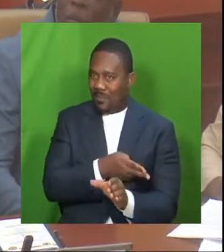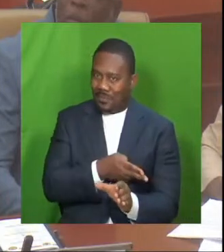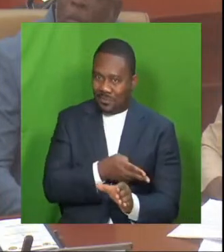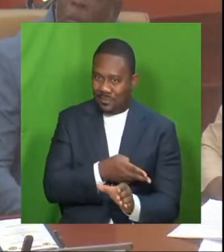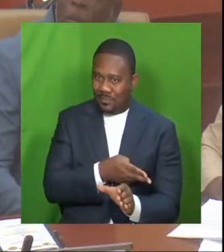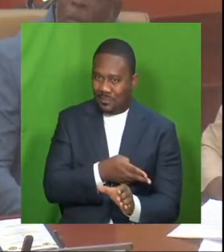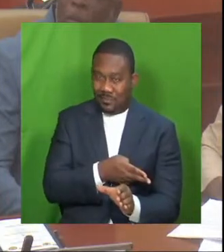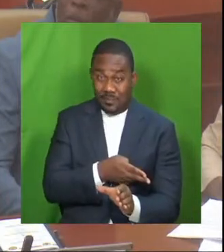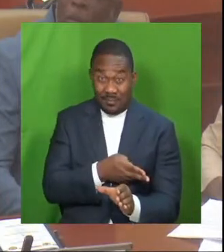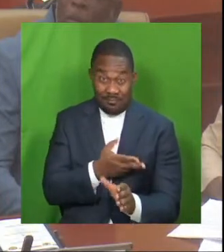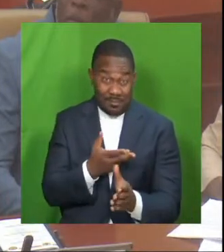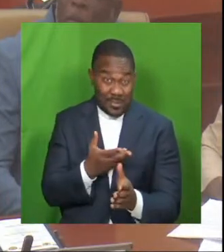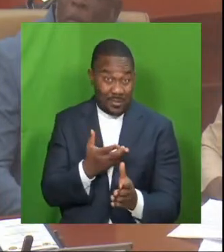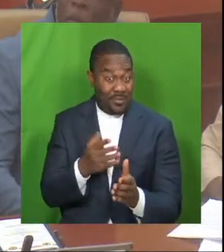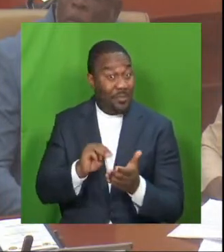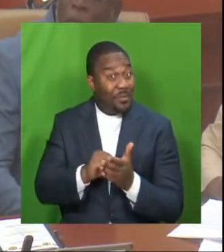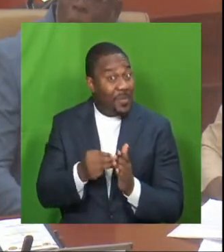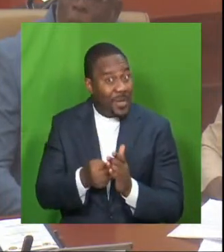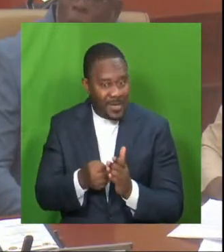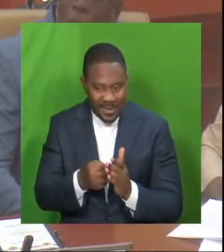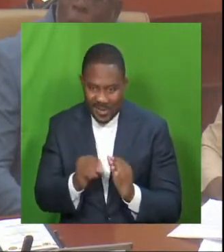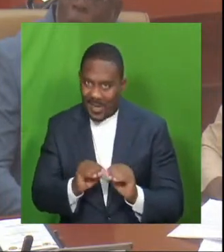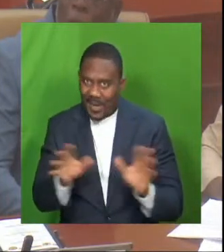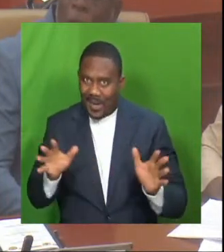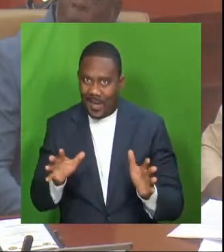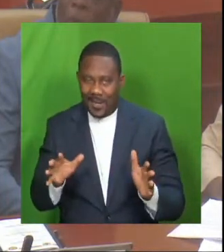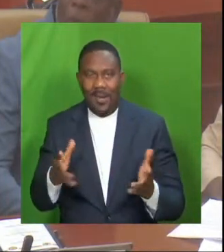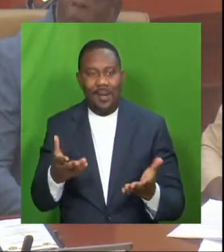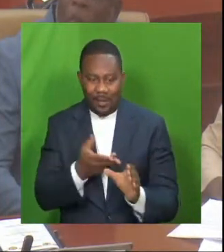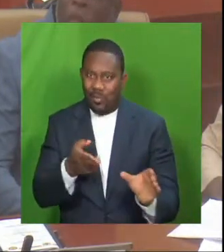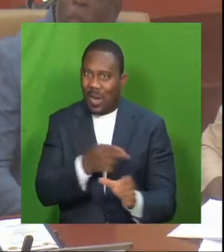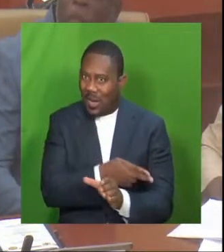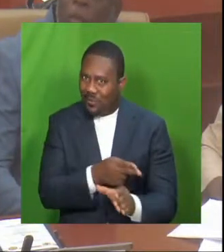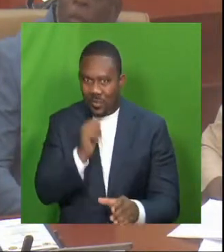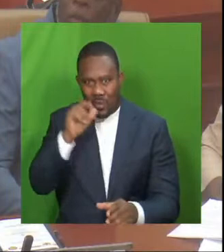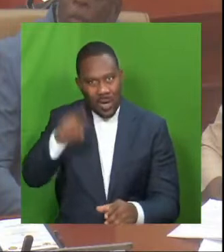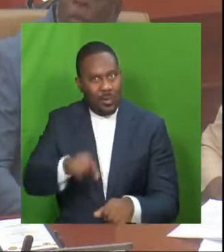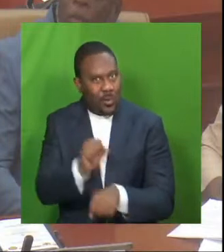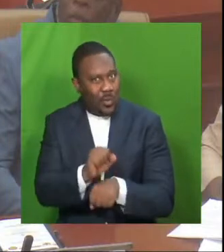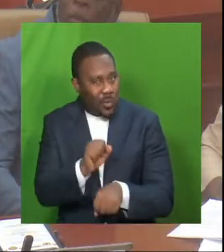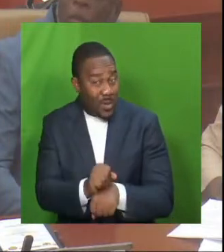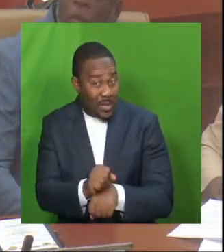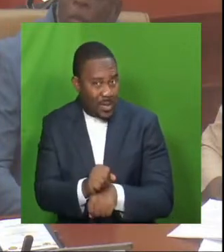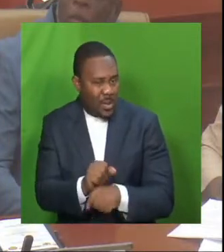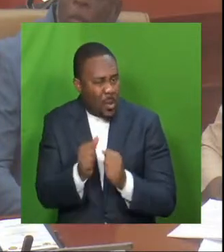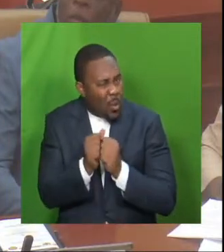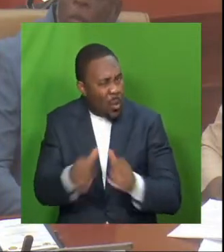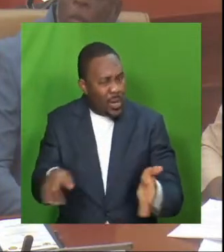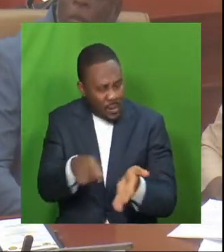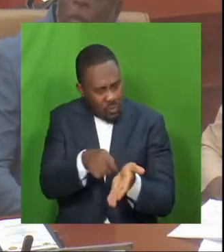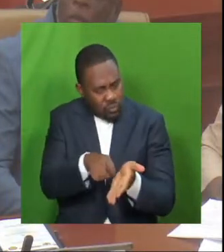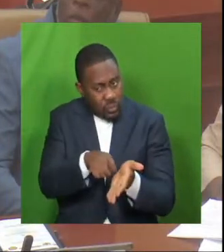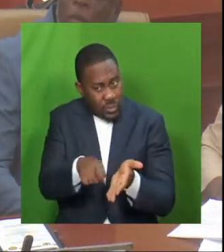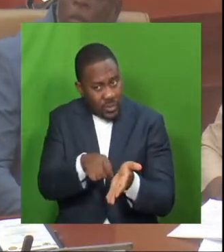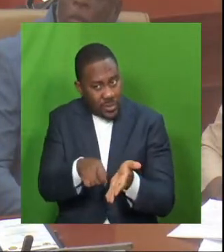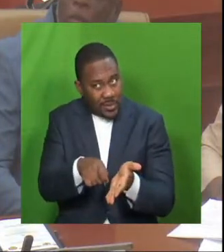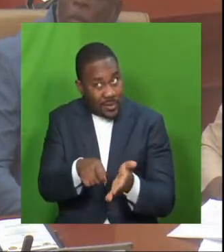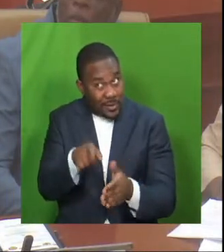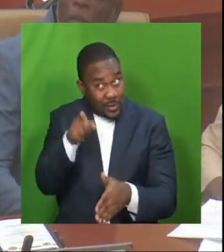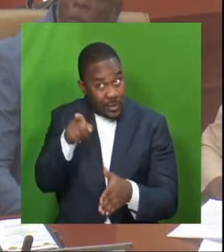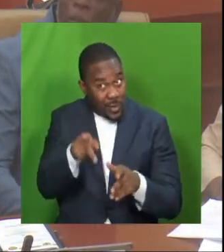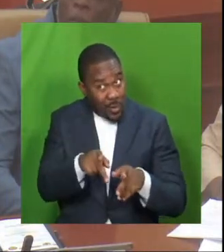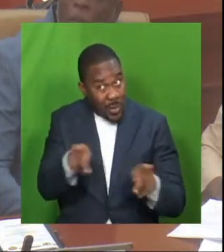established evidence that they are absent. Without the permission in writing, they do not have your permission